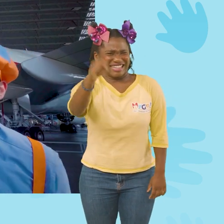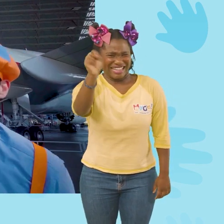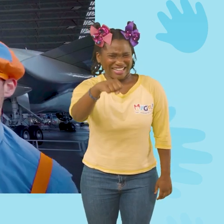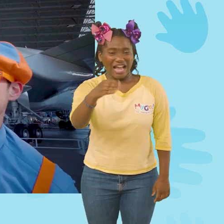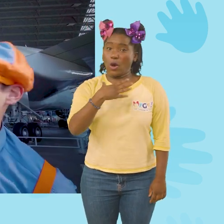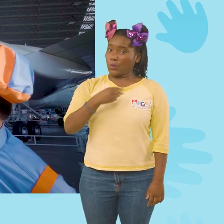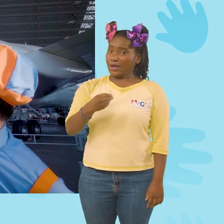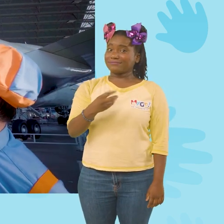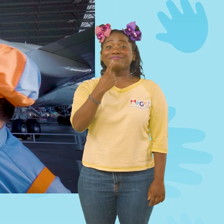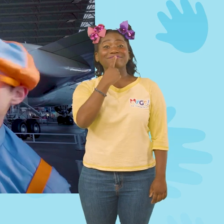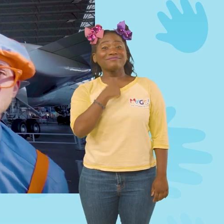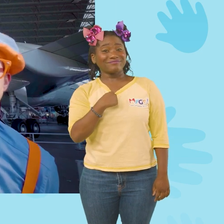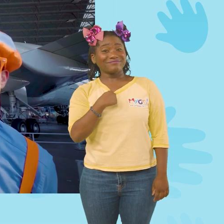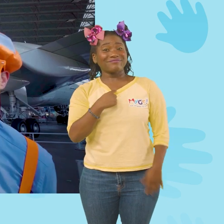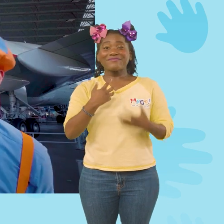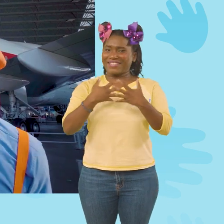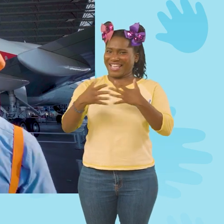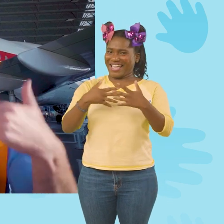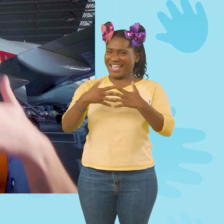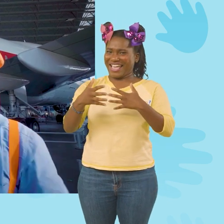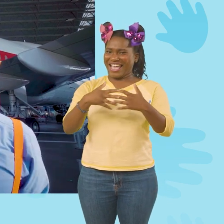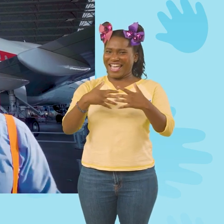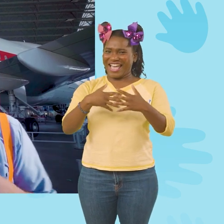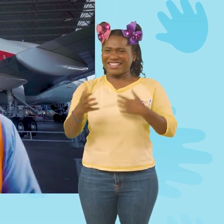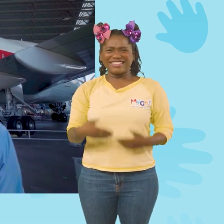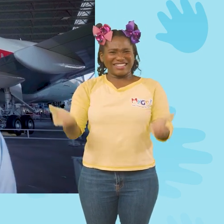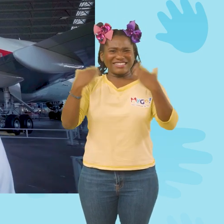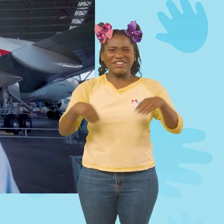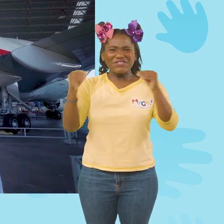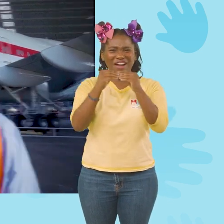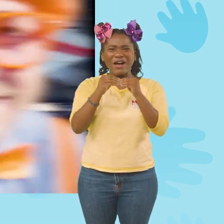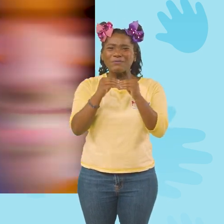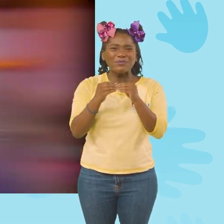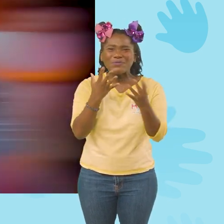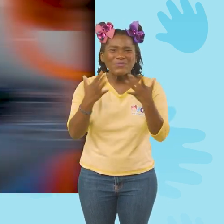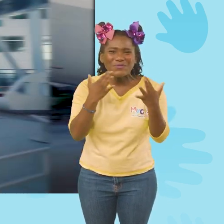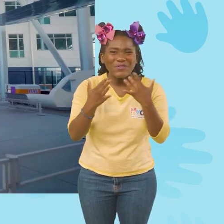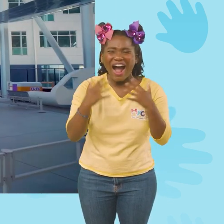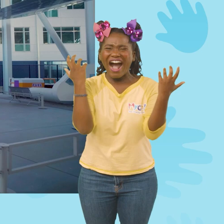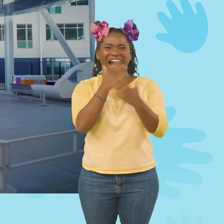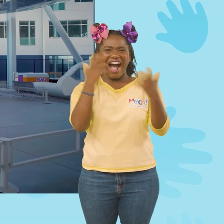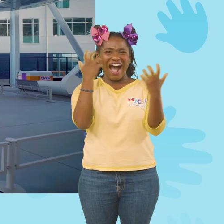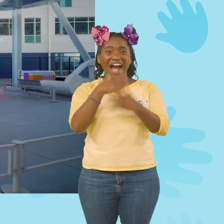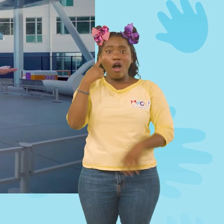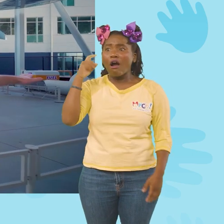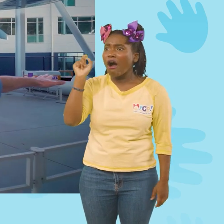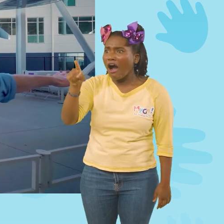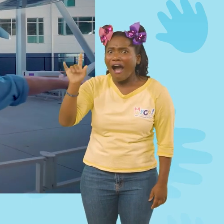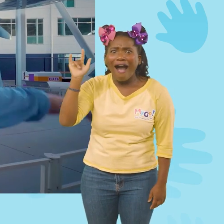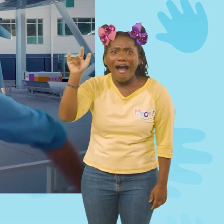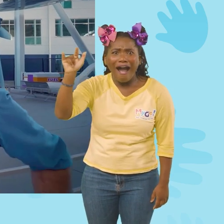Yeah! It's white, red, and gray. Let's go find some more colors! Whoa! Look at